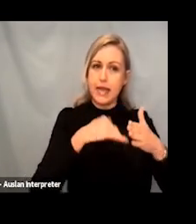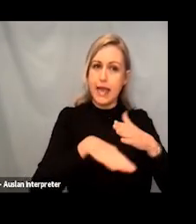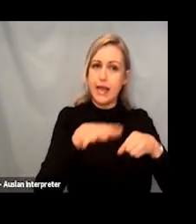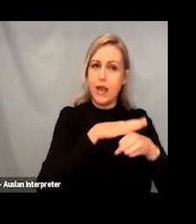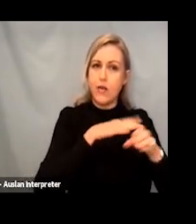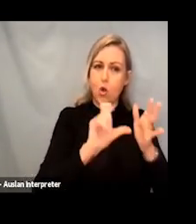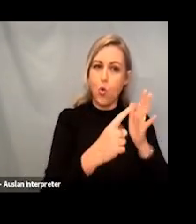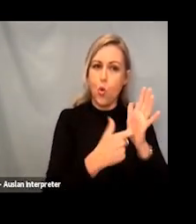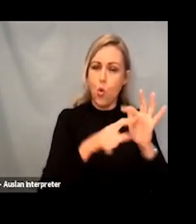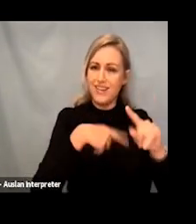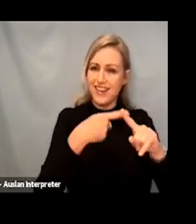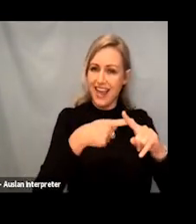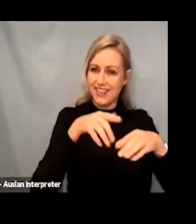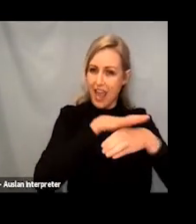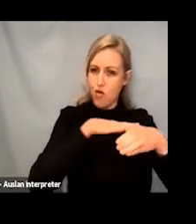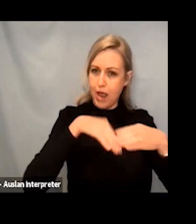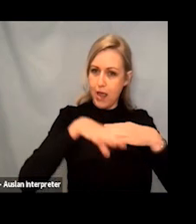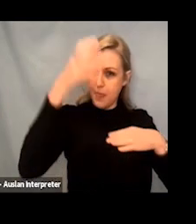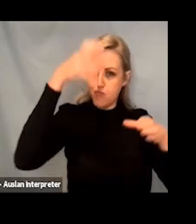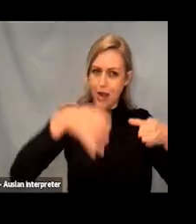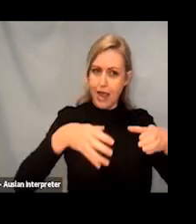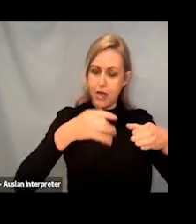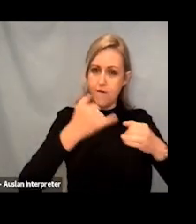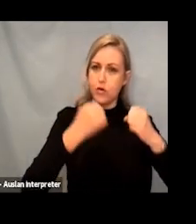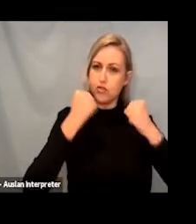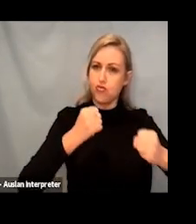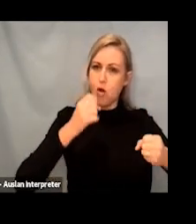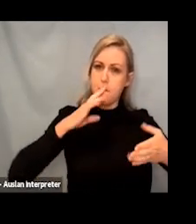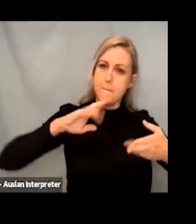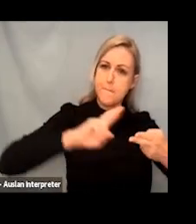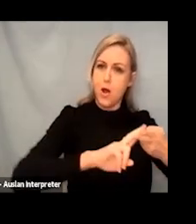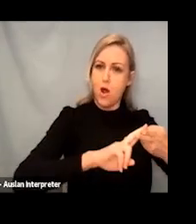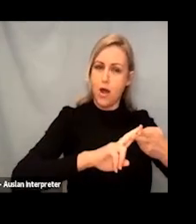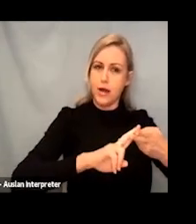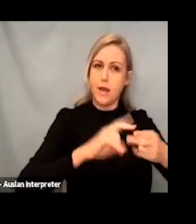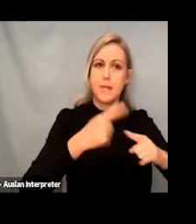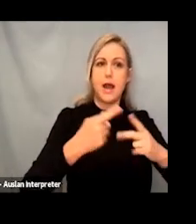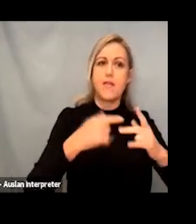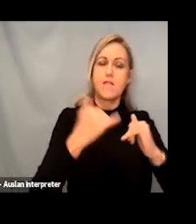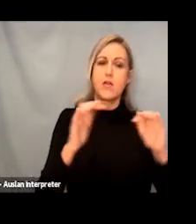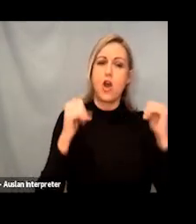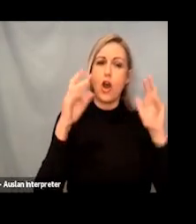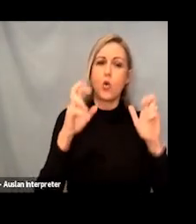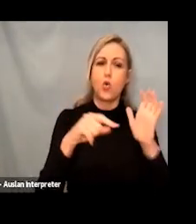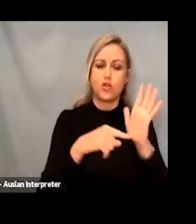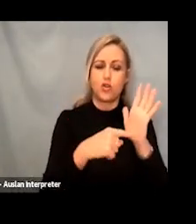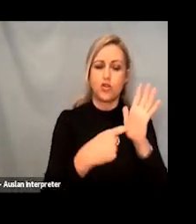throughout the cortex, but especially so in high level, what you could call